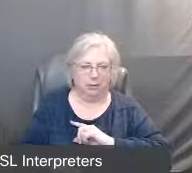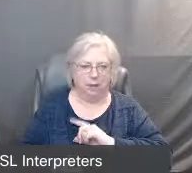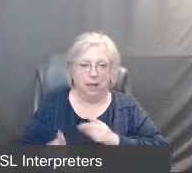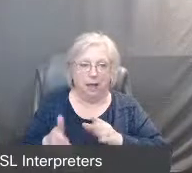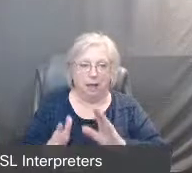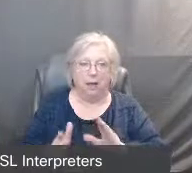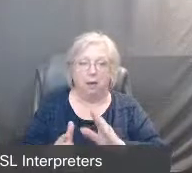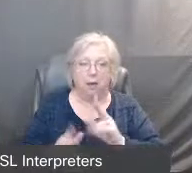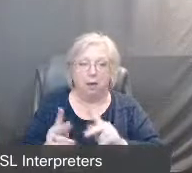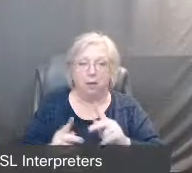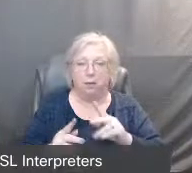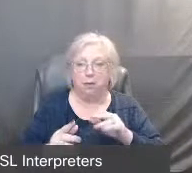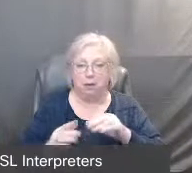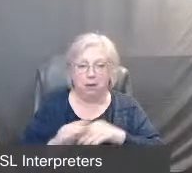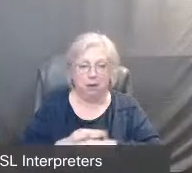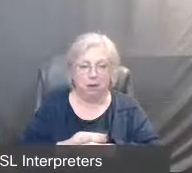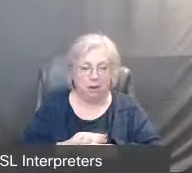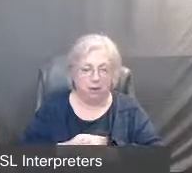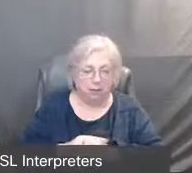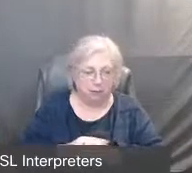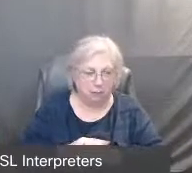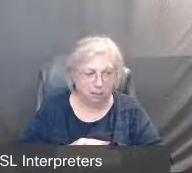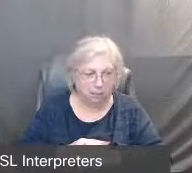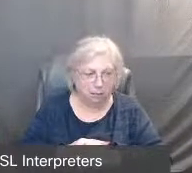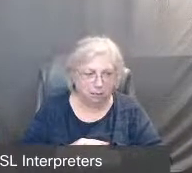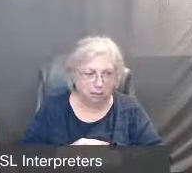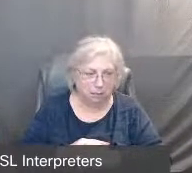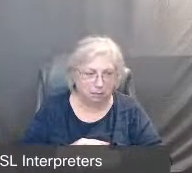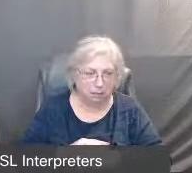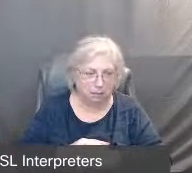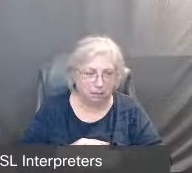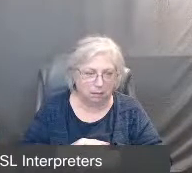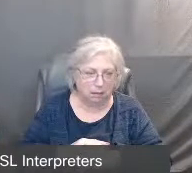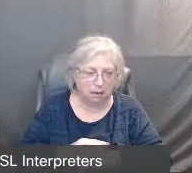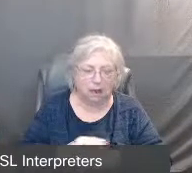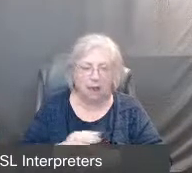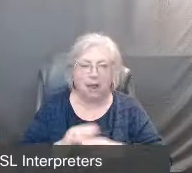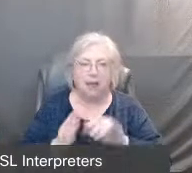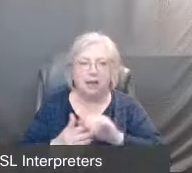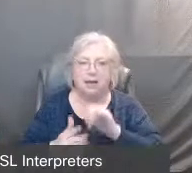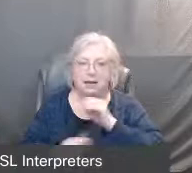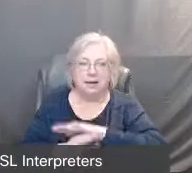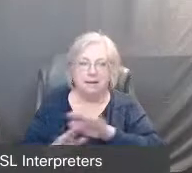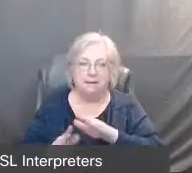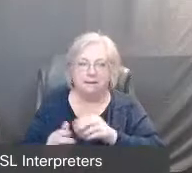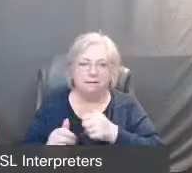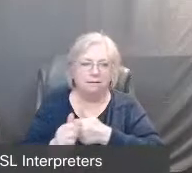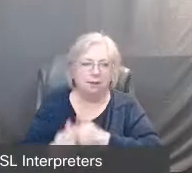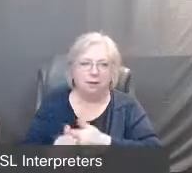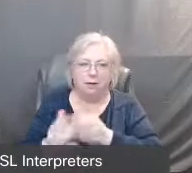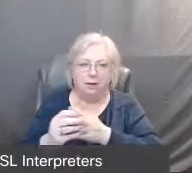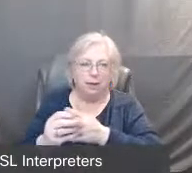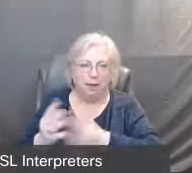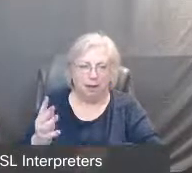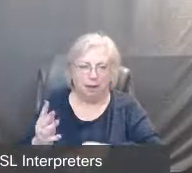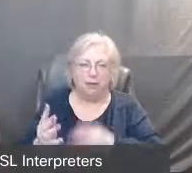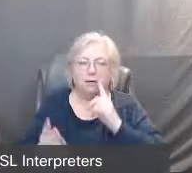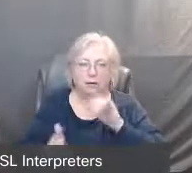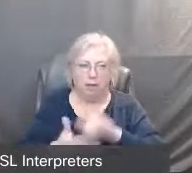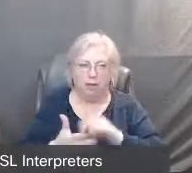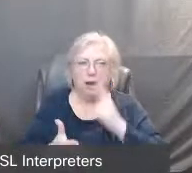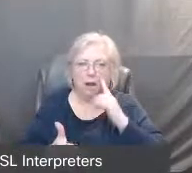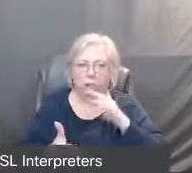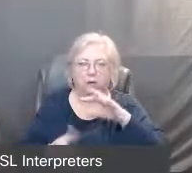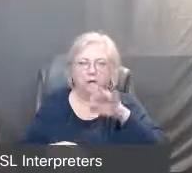allowing people to come in and they didn't follow the guidelines. And so for that reason, I'm going to vote against